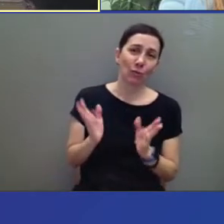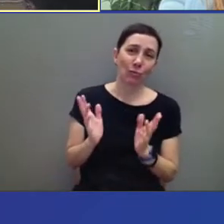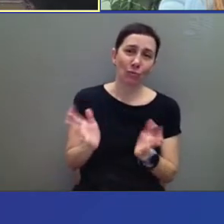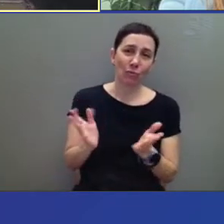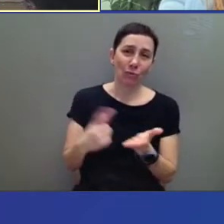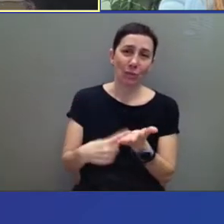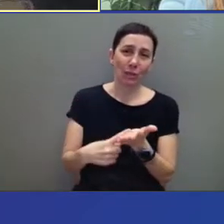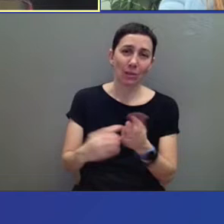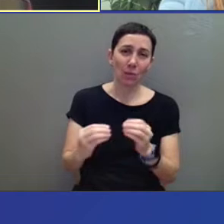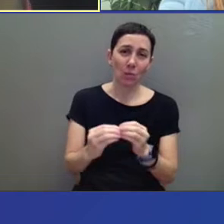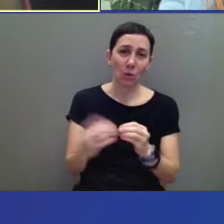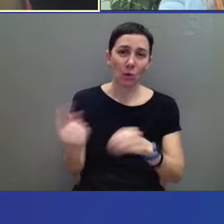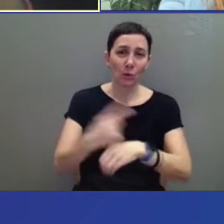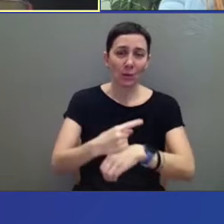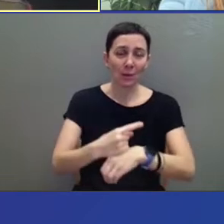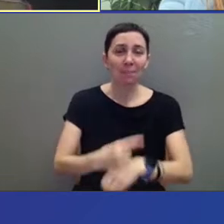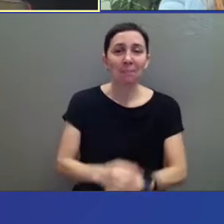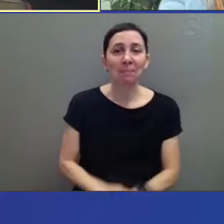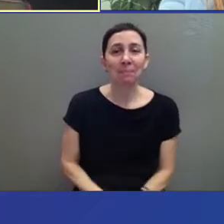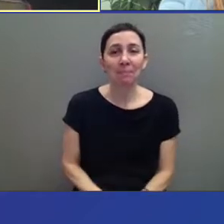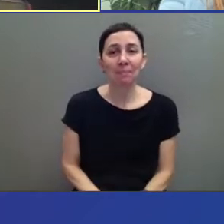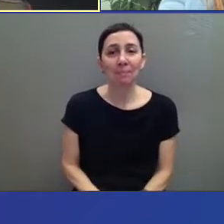that today.